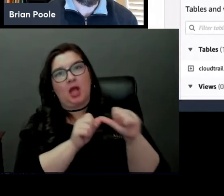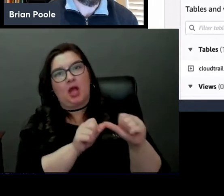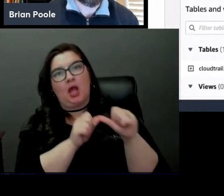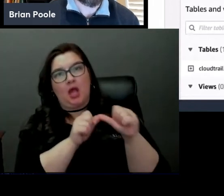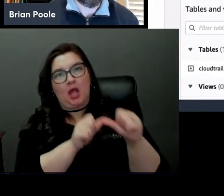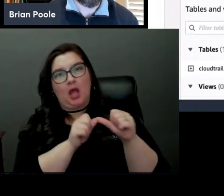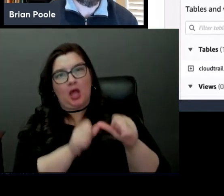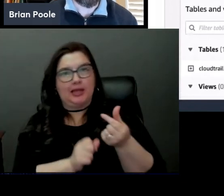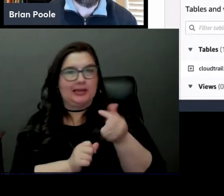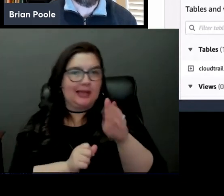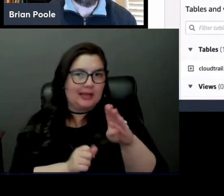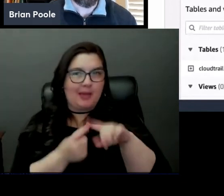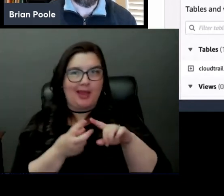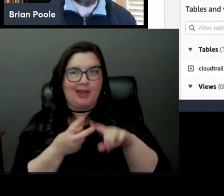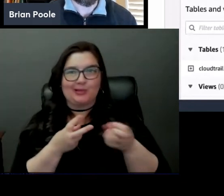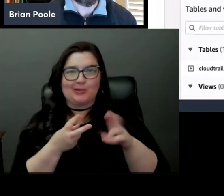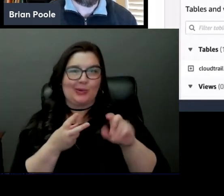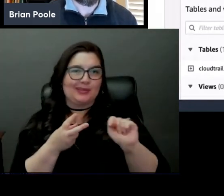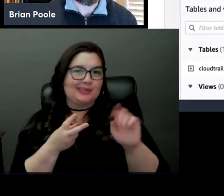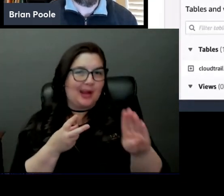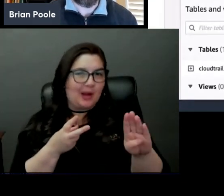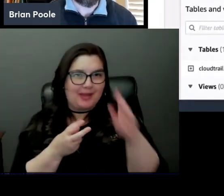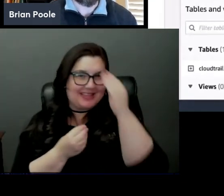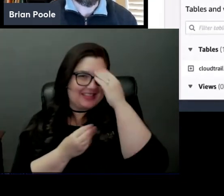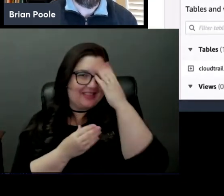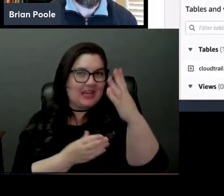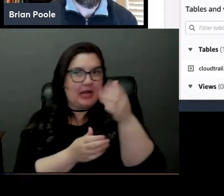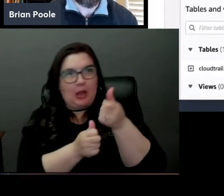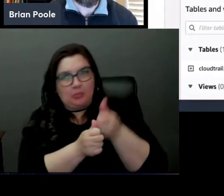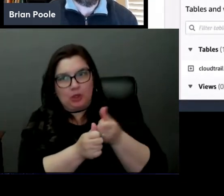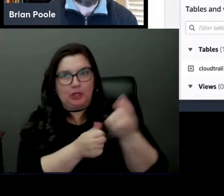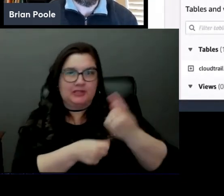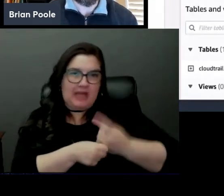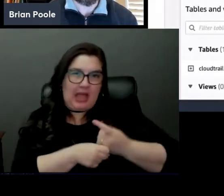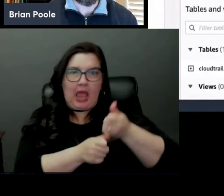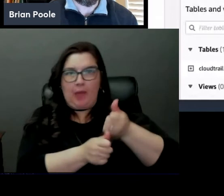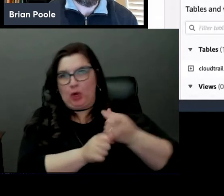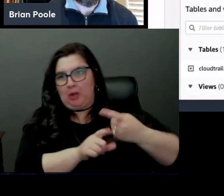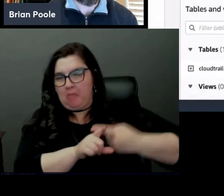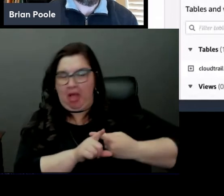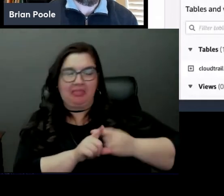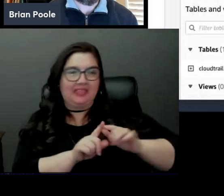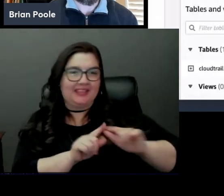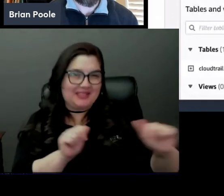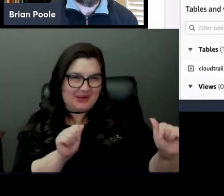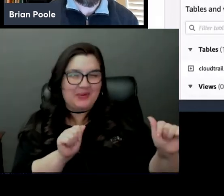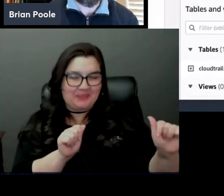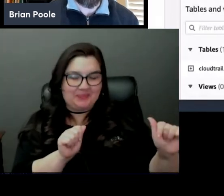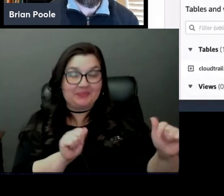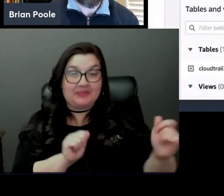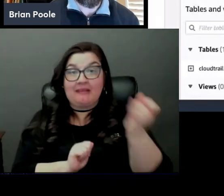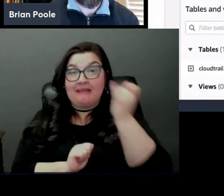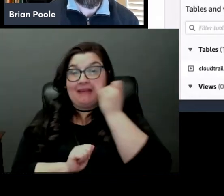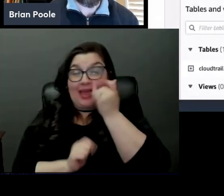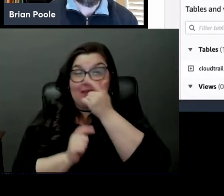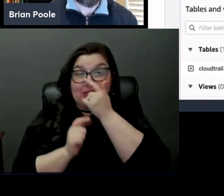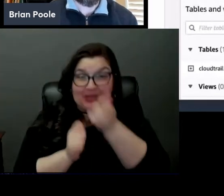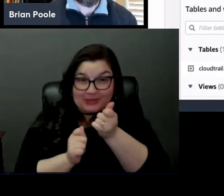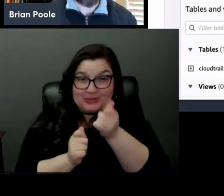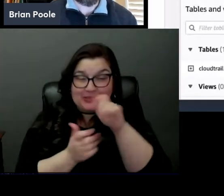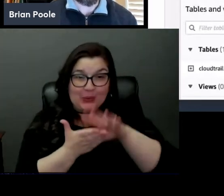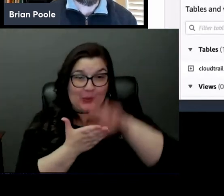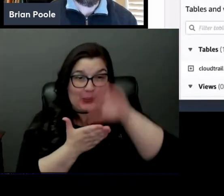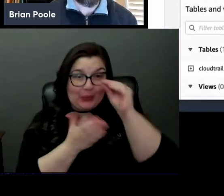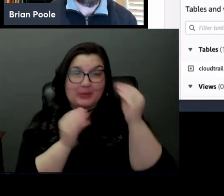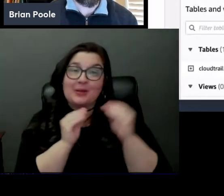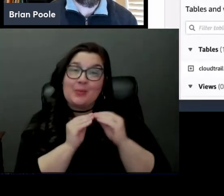gigabytes or terabytes of data per day or per month. So if you're interested in learning more, I would